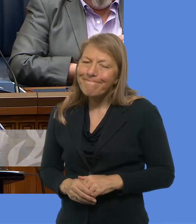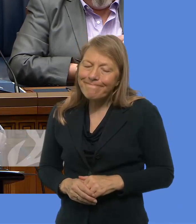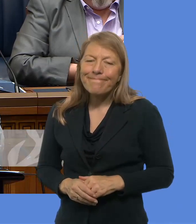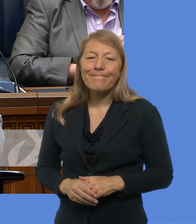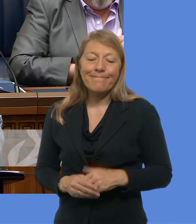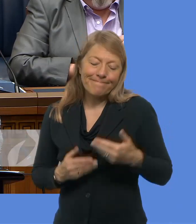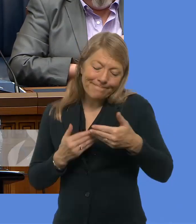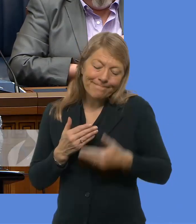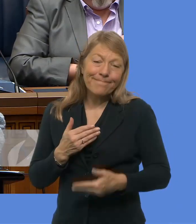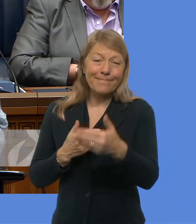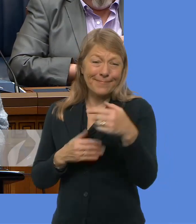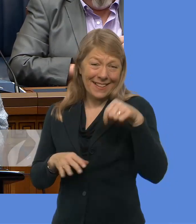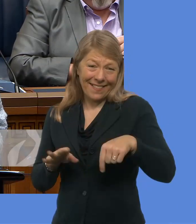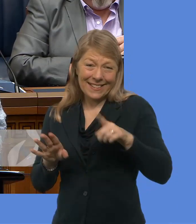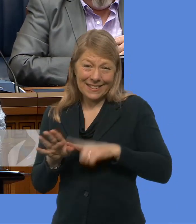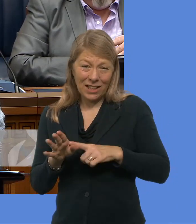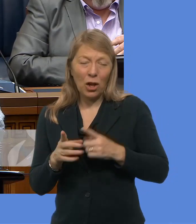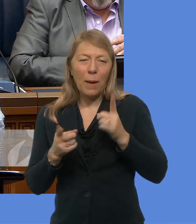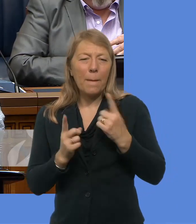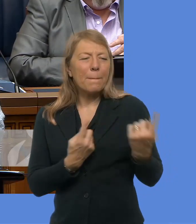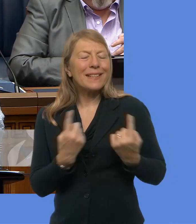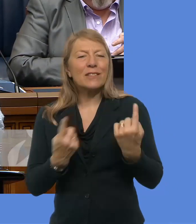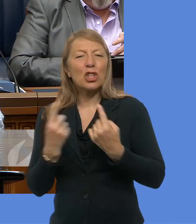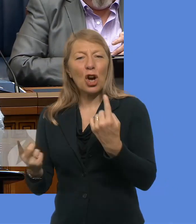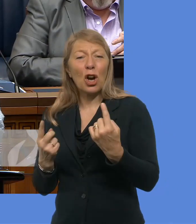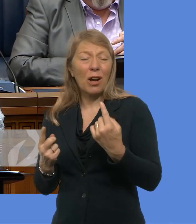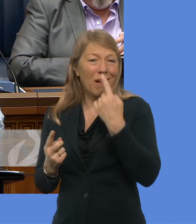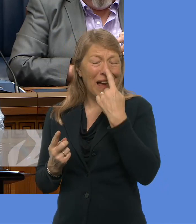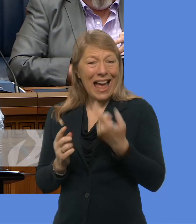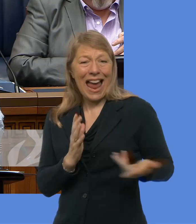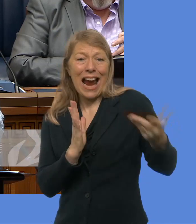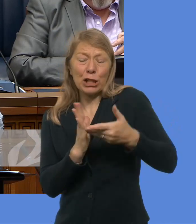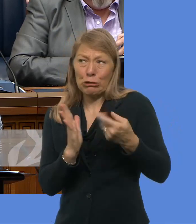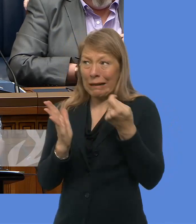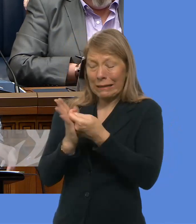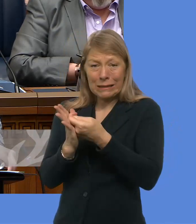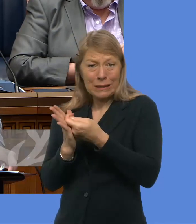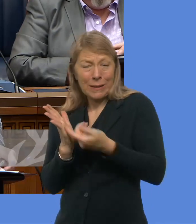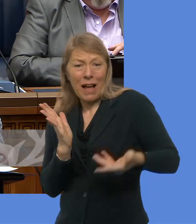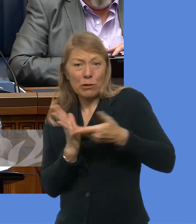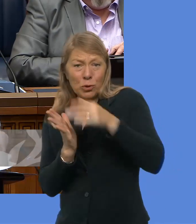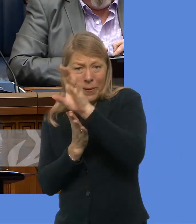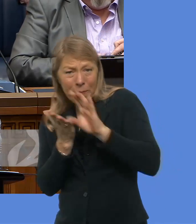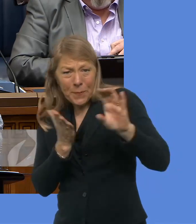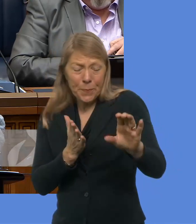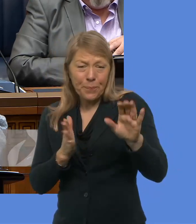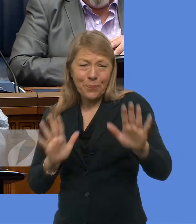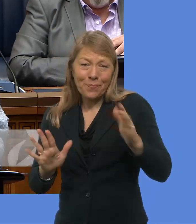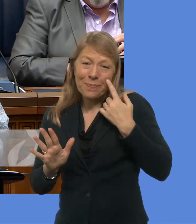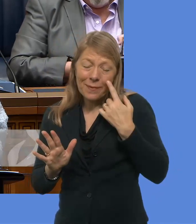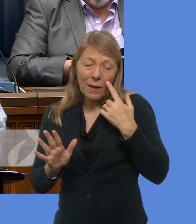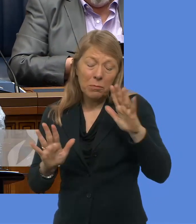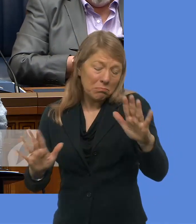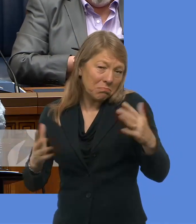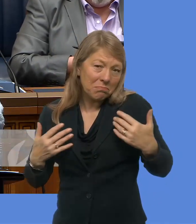opportunities in year for ministers to bid during monitoring rounds, and I would be obviously open to